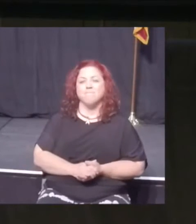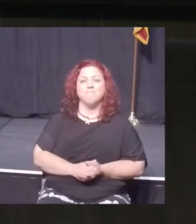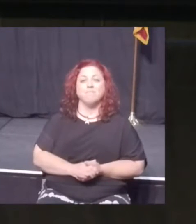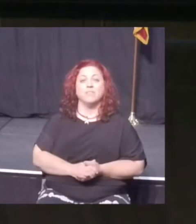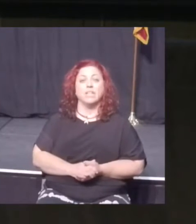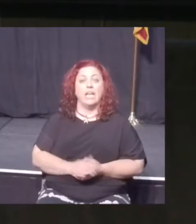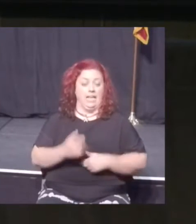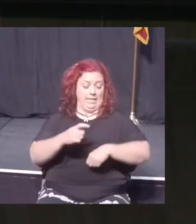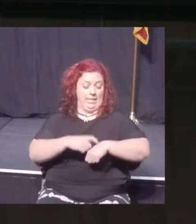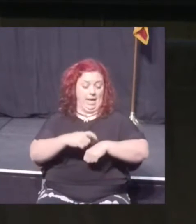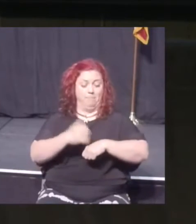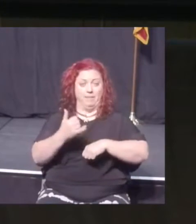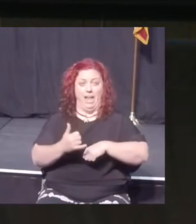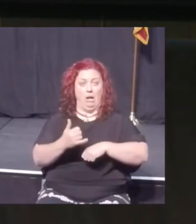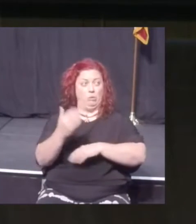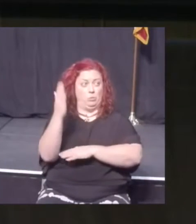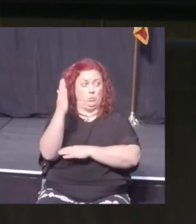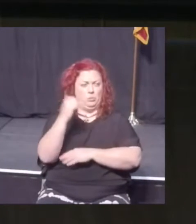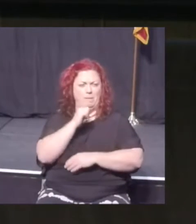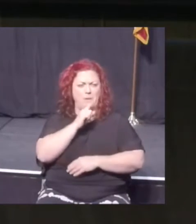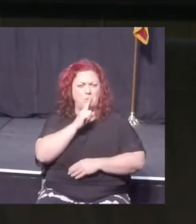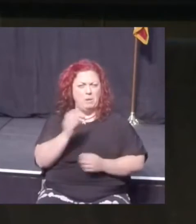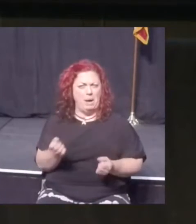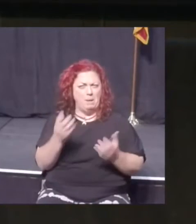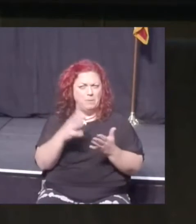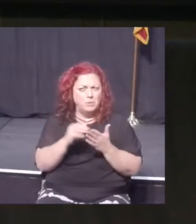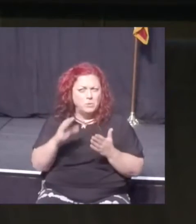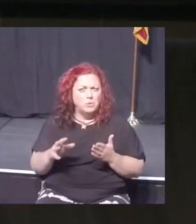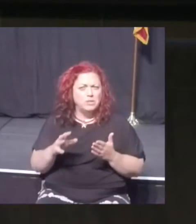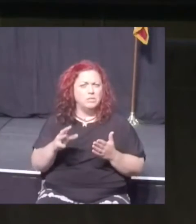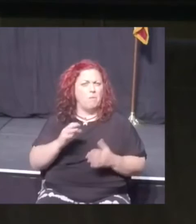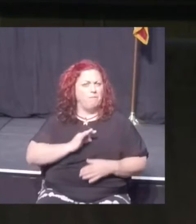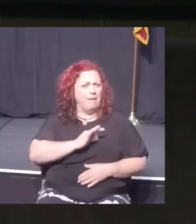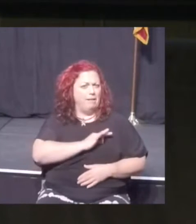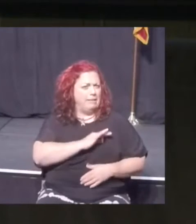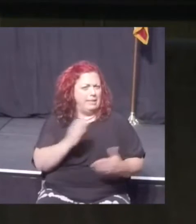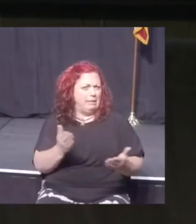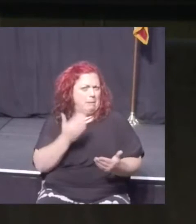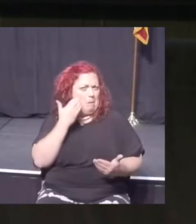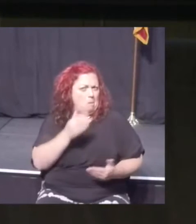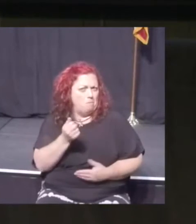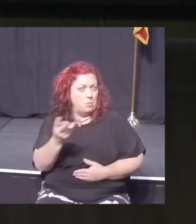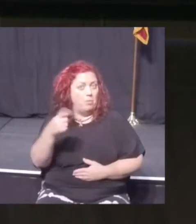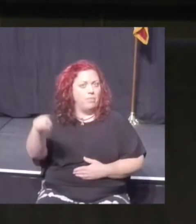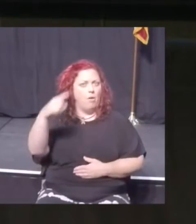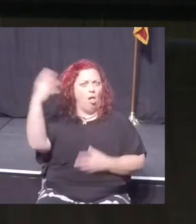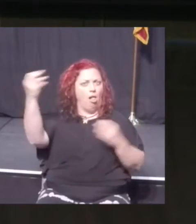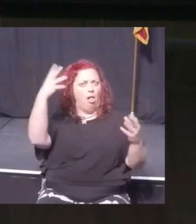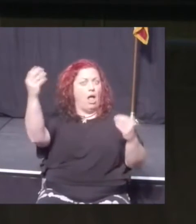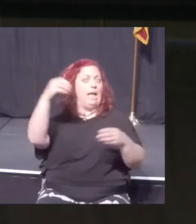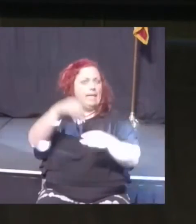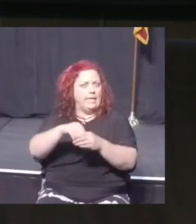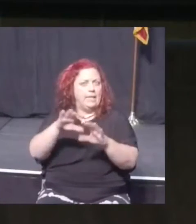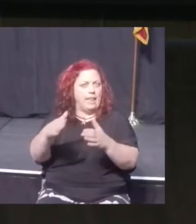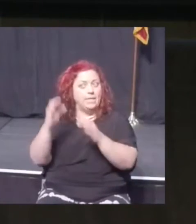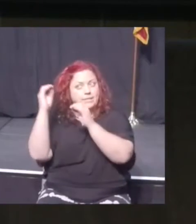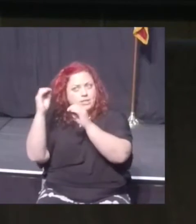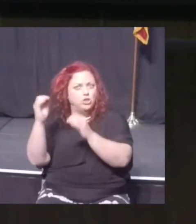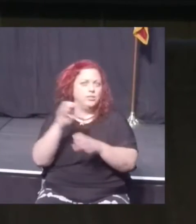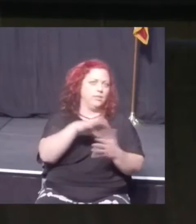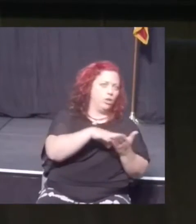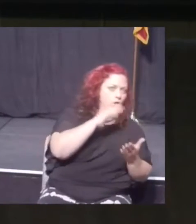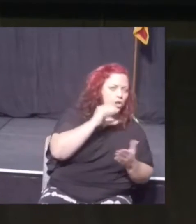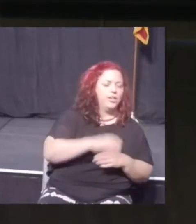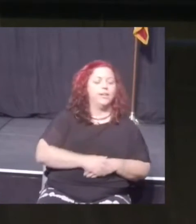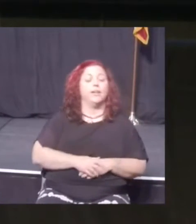Given the time of day, I'm not sure how many students or even faculty members are here. They're all doing what they're here to do, that is, teach and